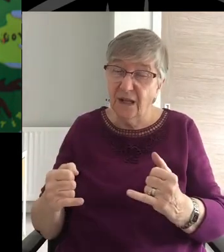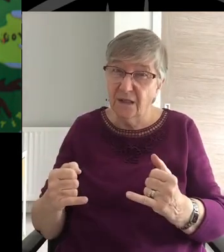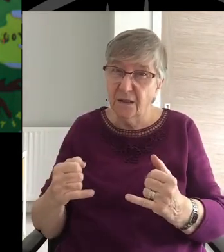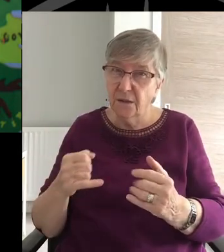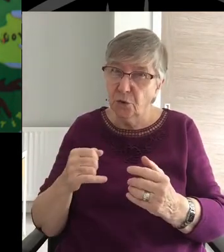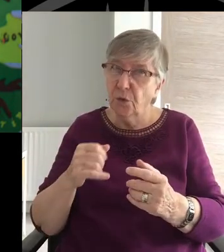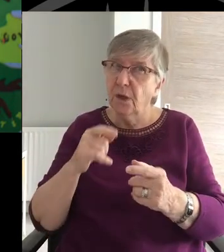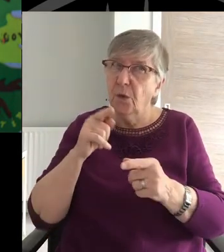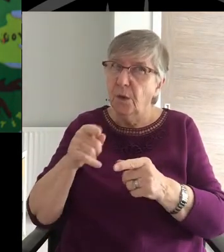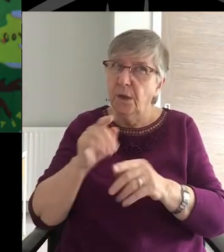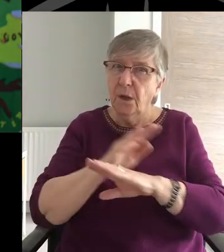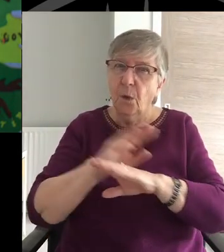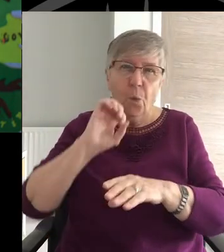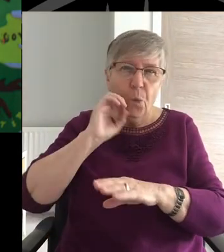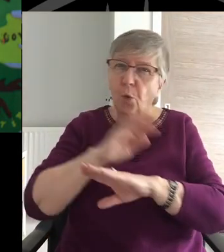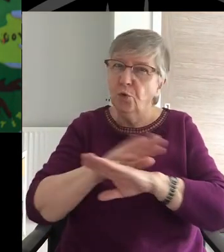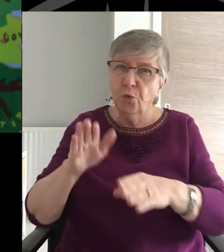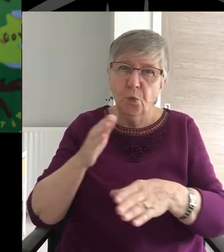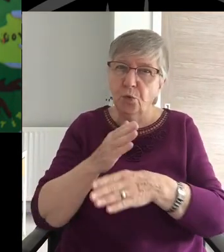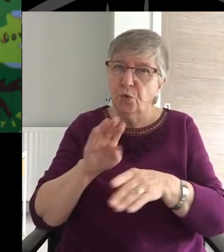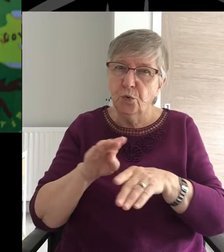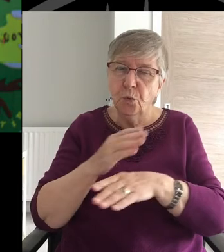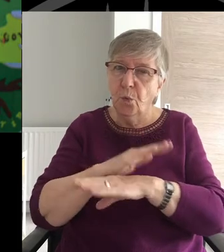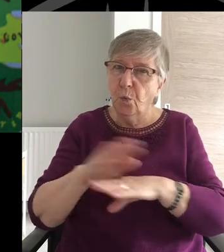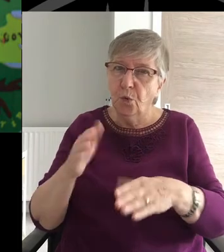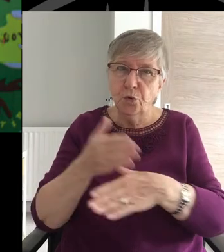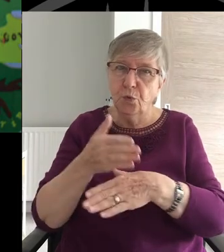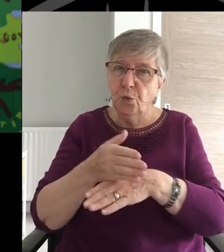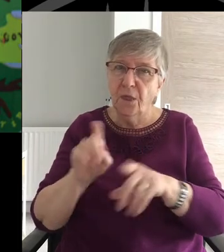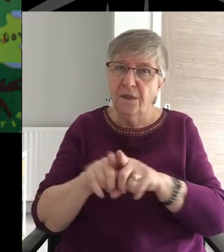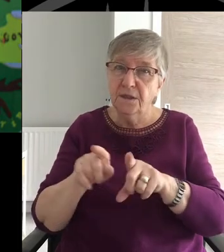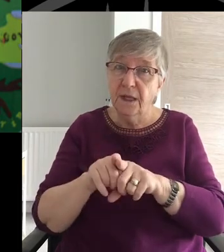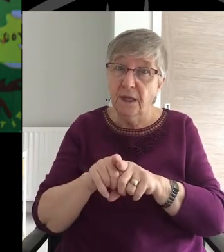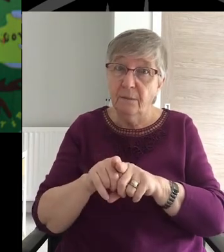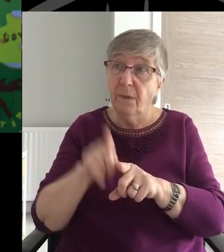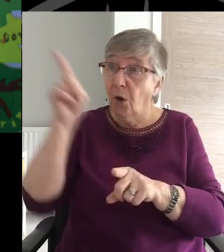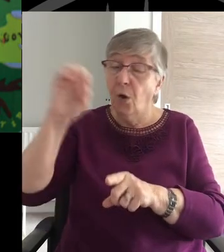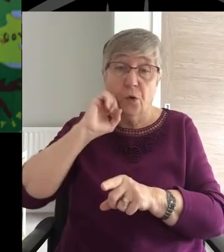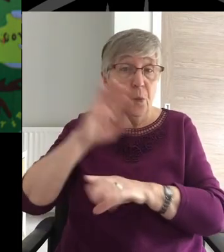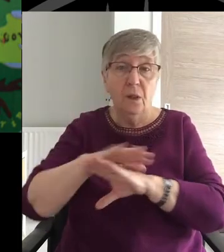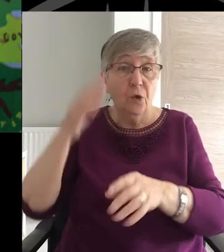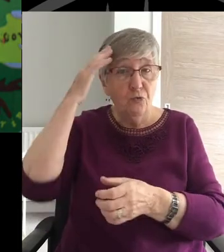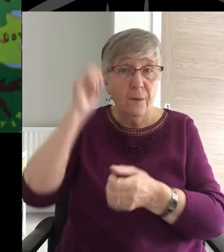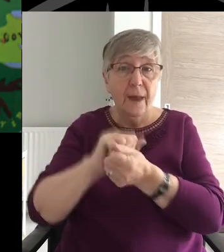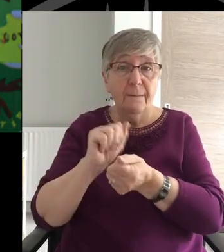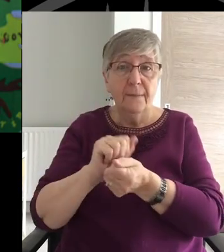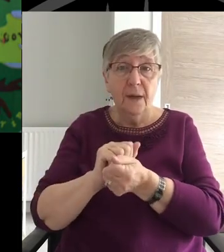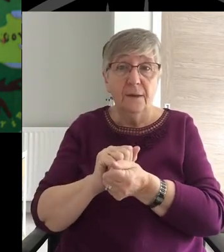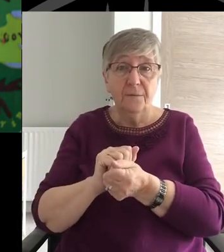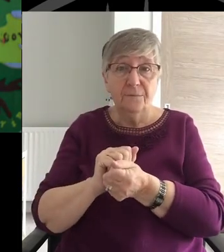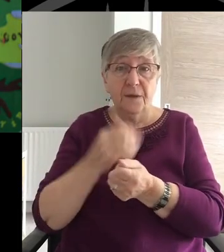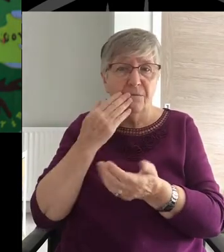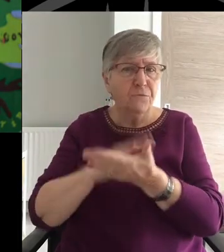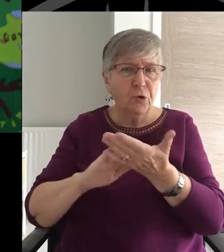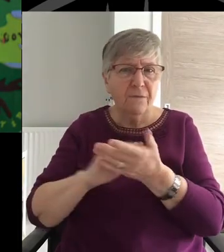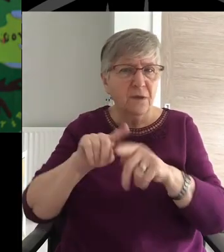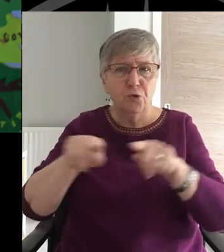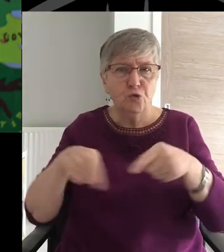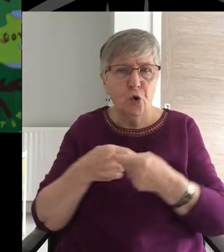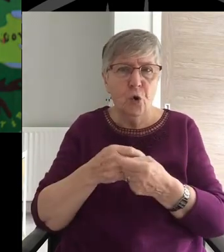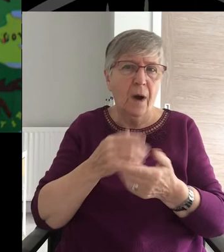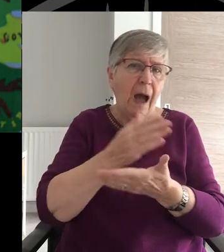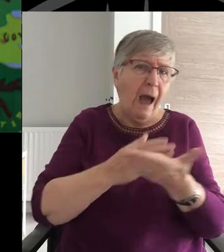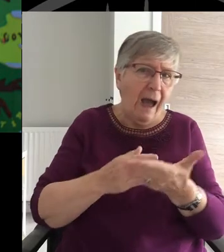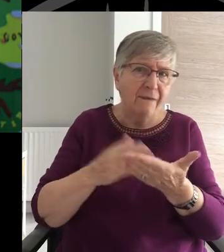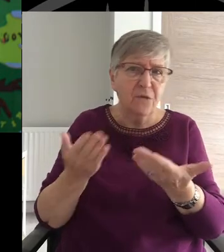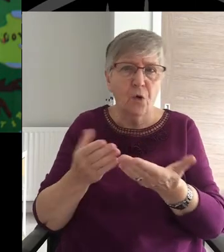same. But God says He will not remember. He will not hold our sins against us. Forgiveness is not partial or